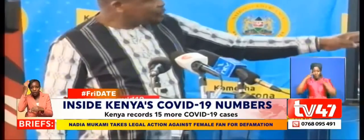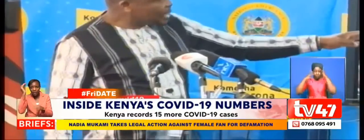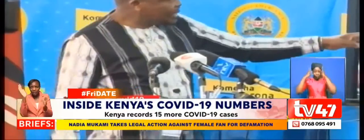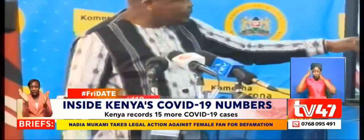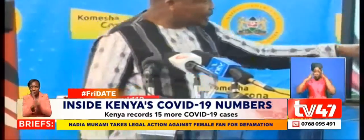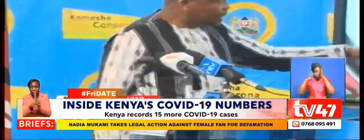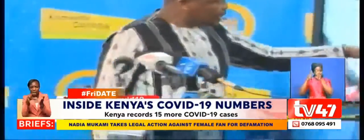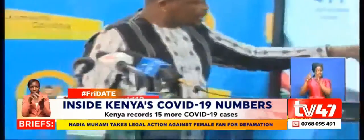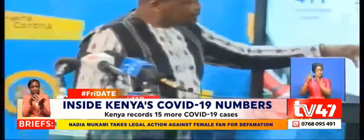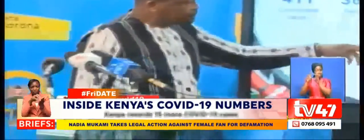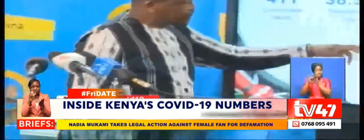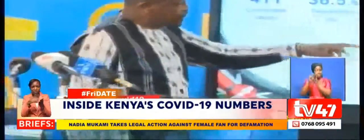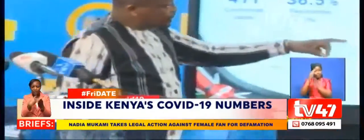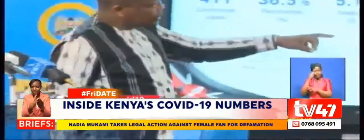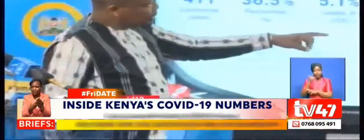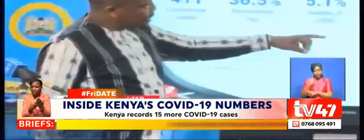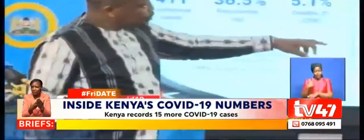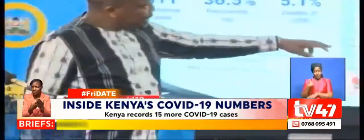and